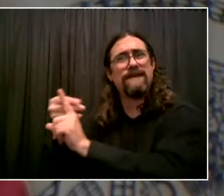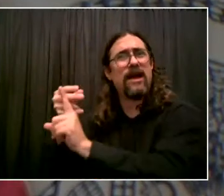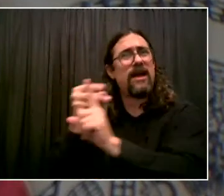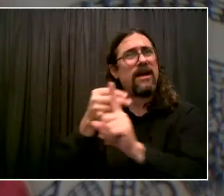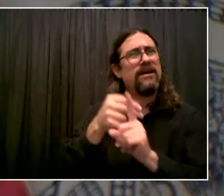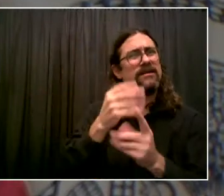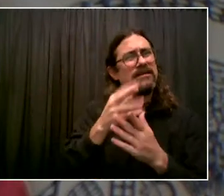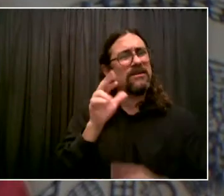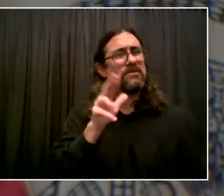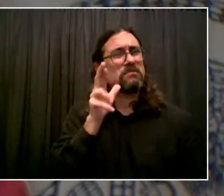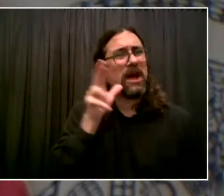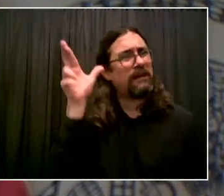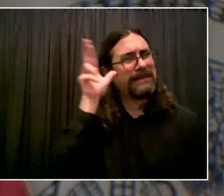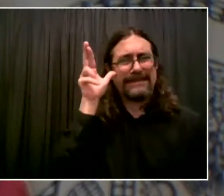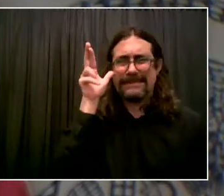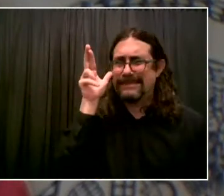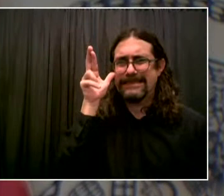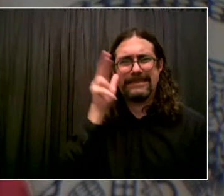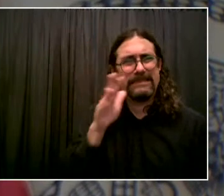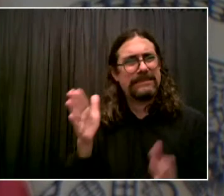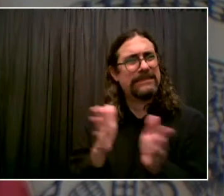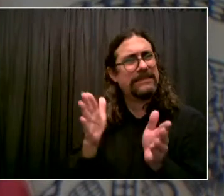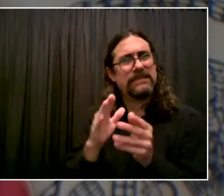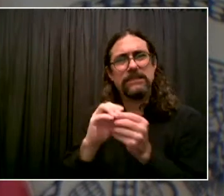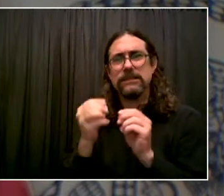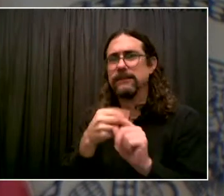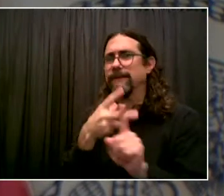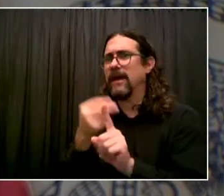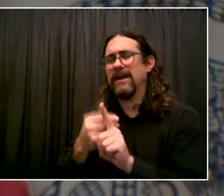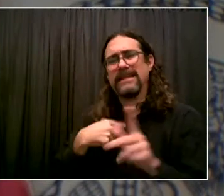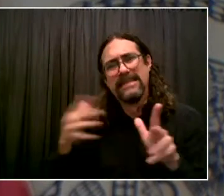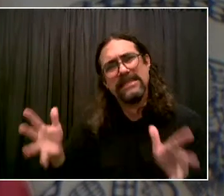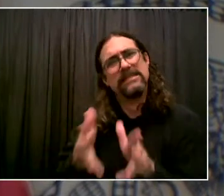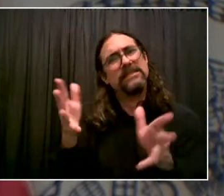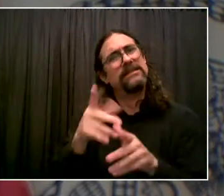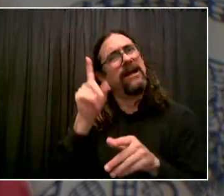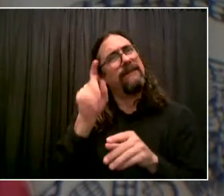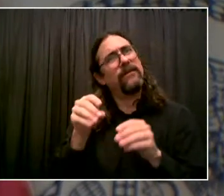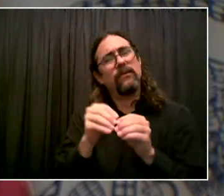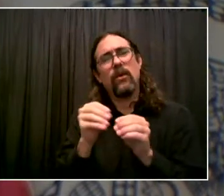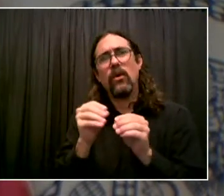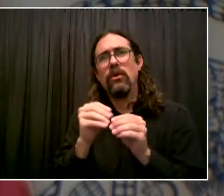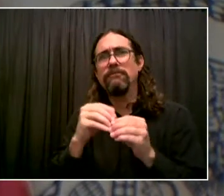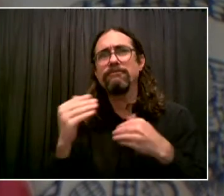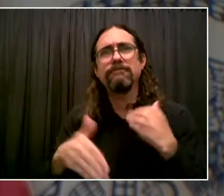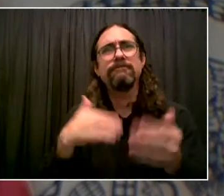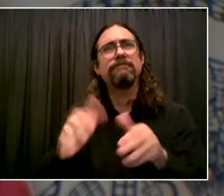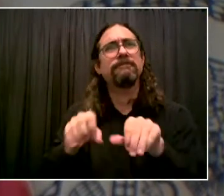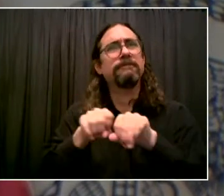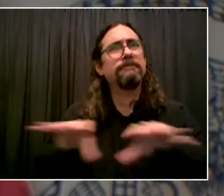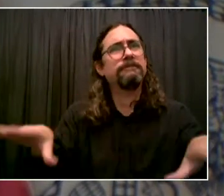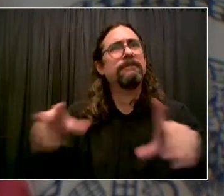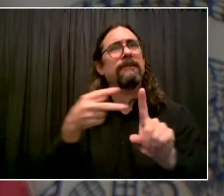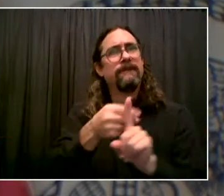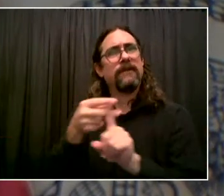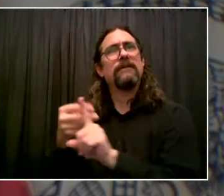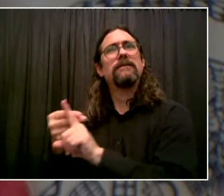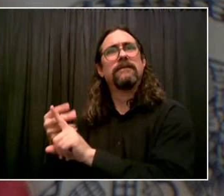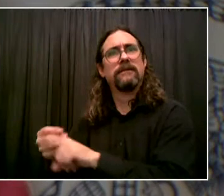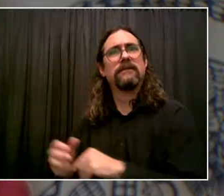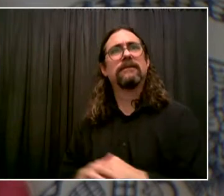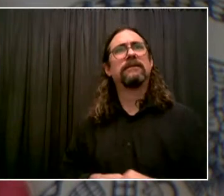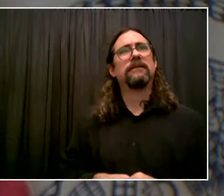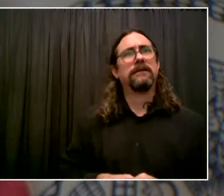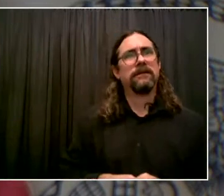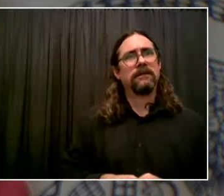for us. Obviously, we had to have climate change, and when Hurricane Ida devastated our borough, your administration was